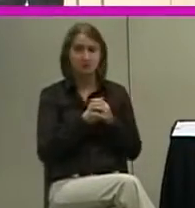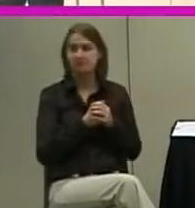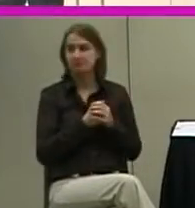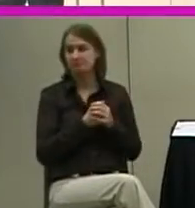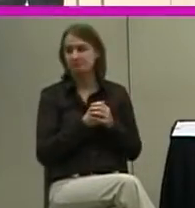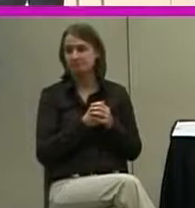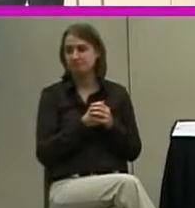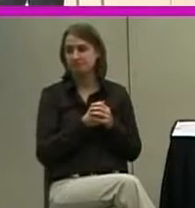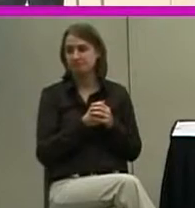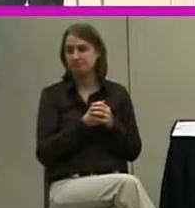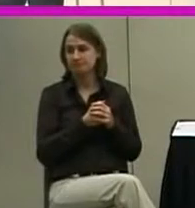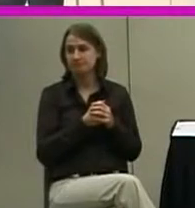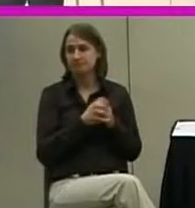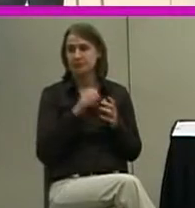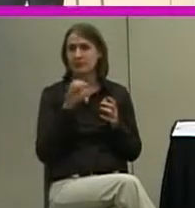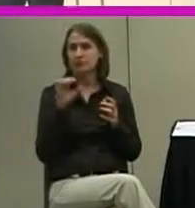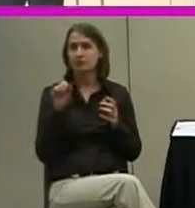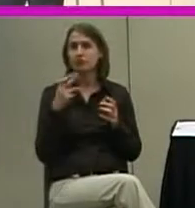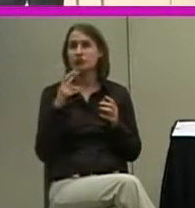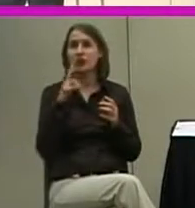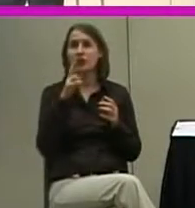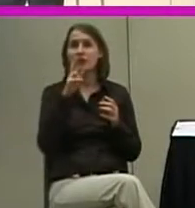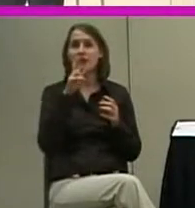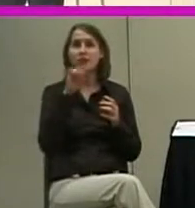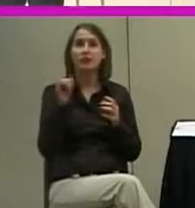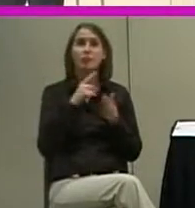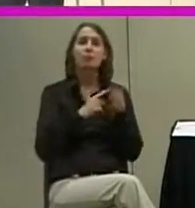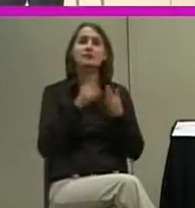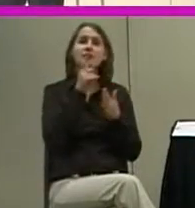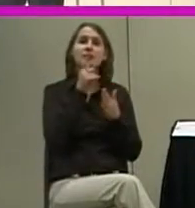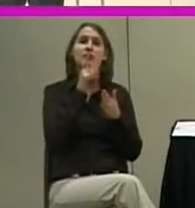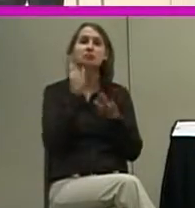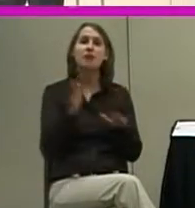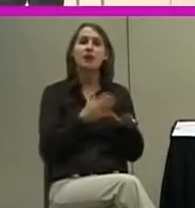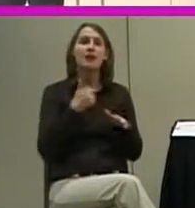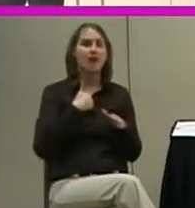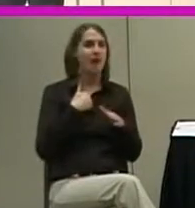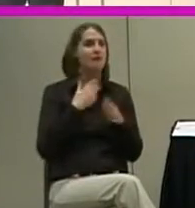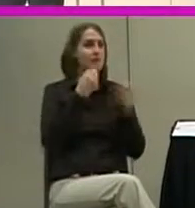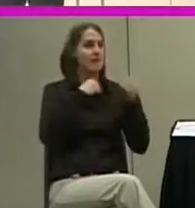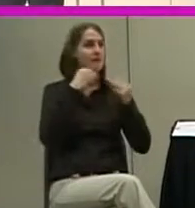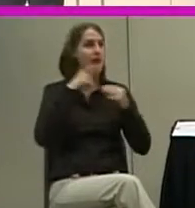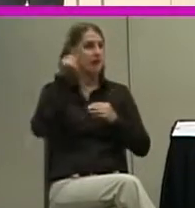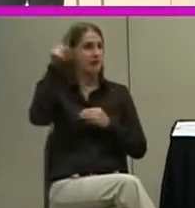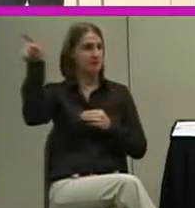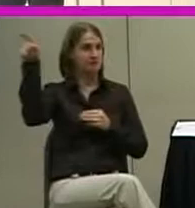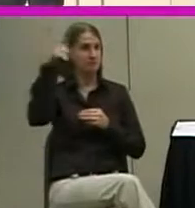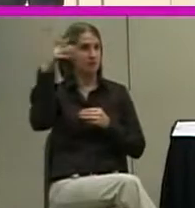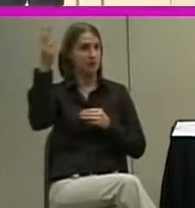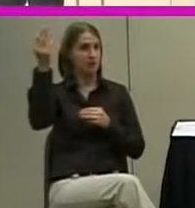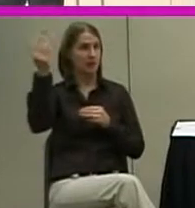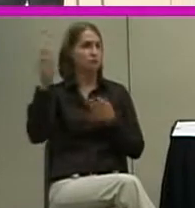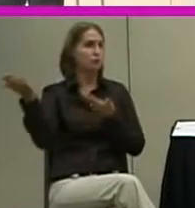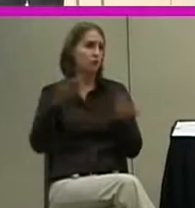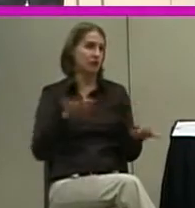So, Sherry, what's our lunch plan? I believe they have a buffet set up right outside and then you bring it back in